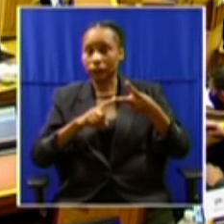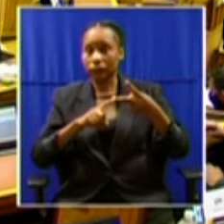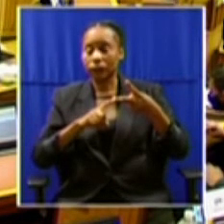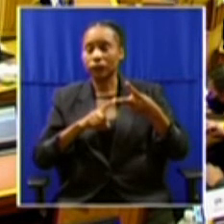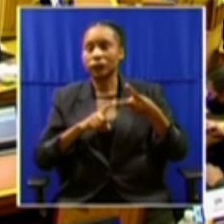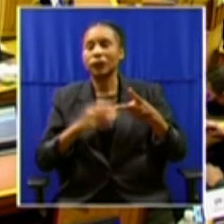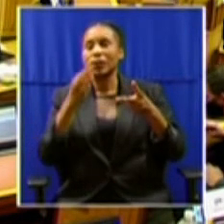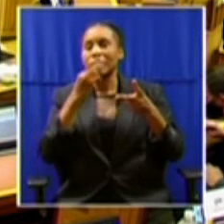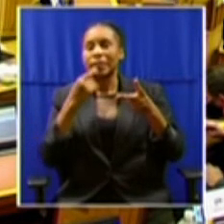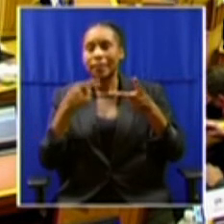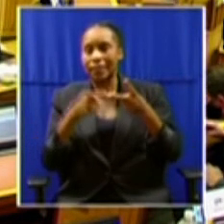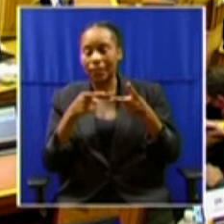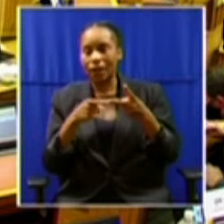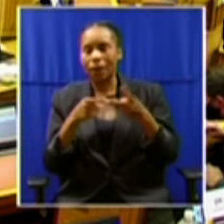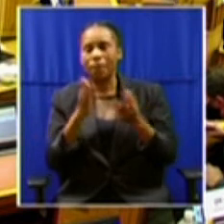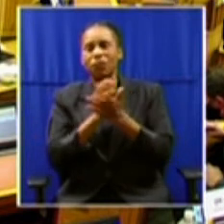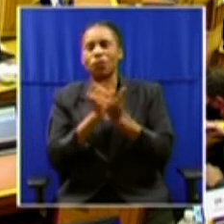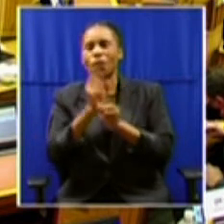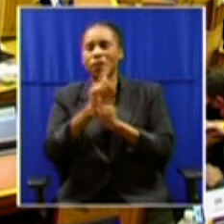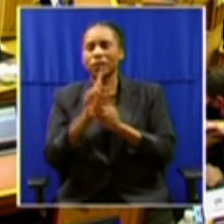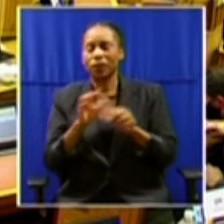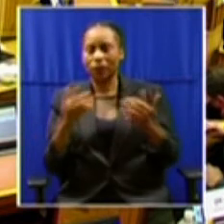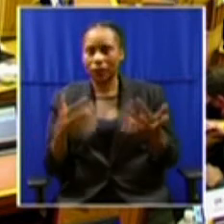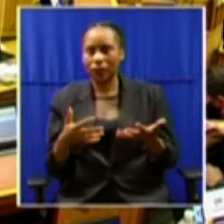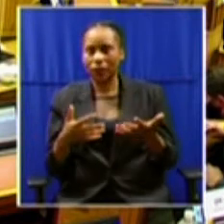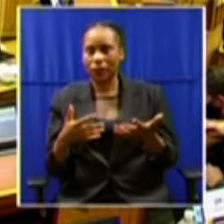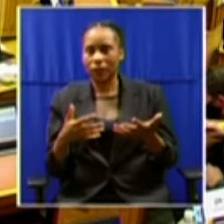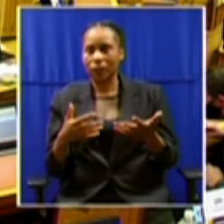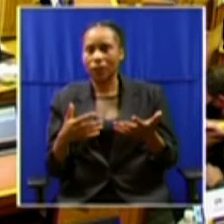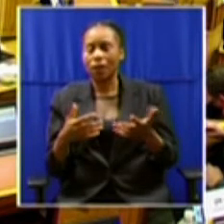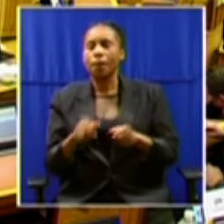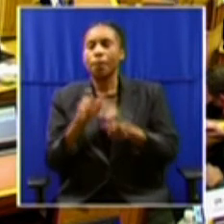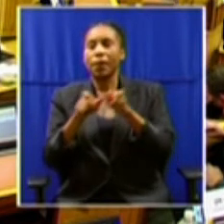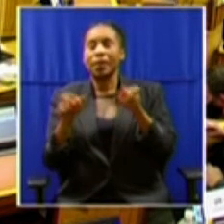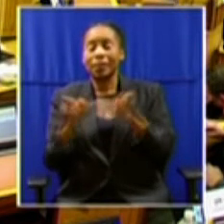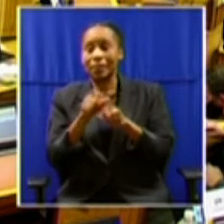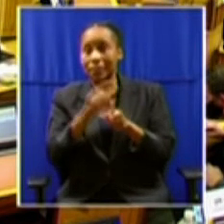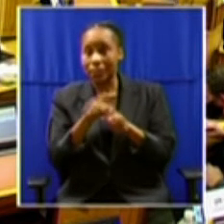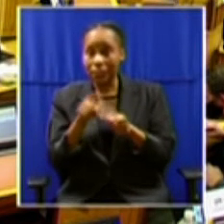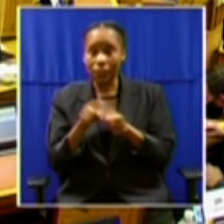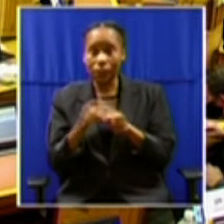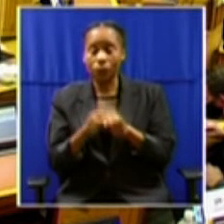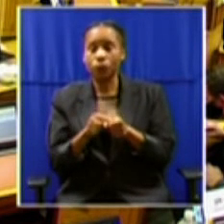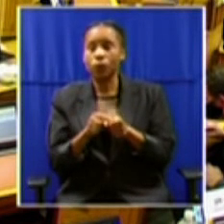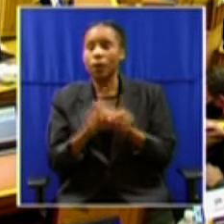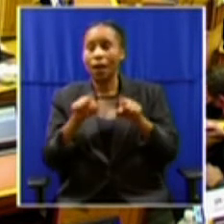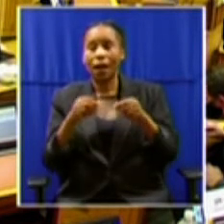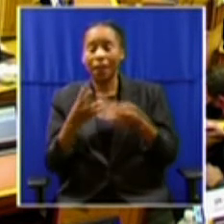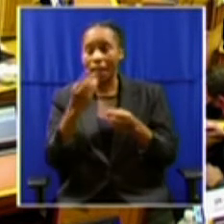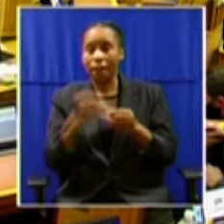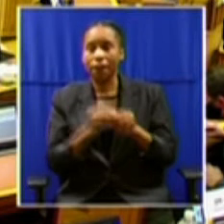do you put in place to ensure that those who have their sentences remitted will not further